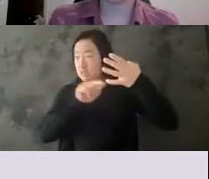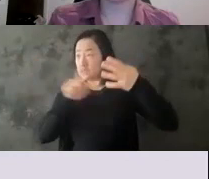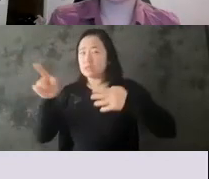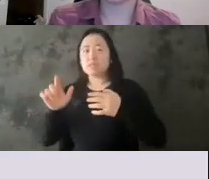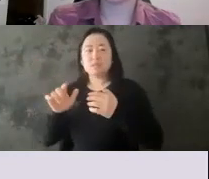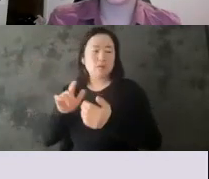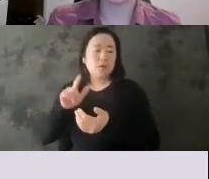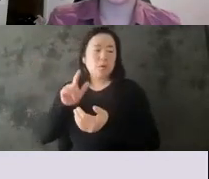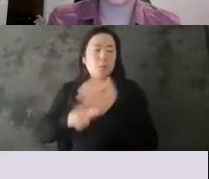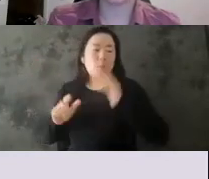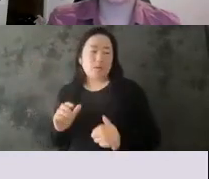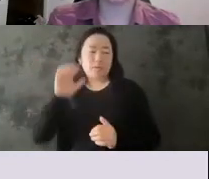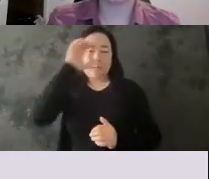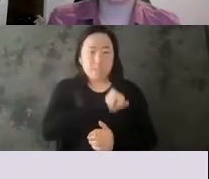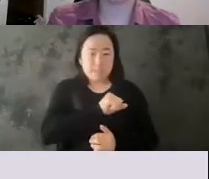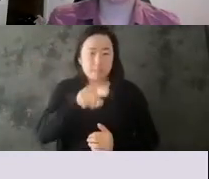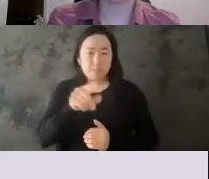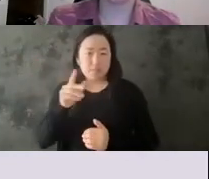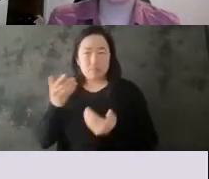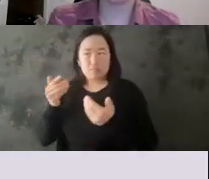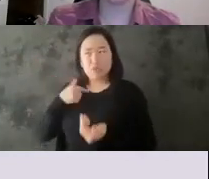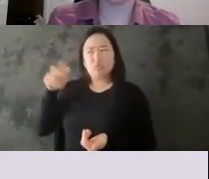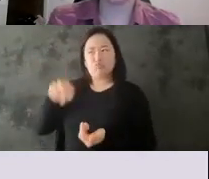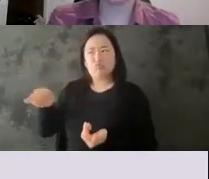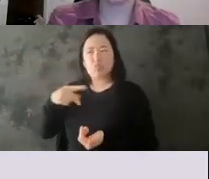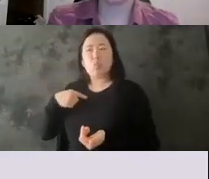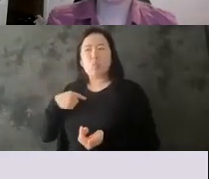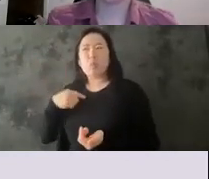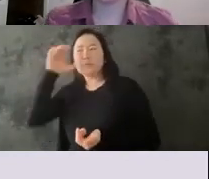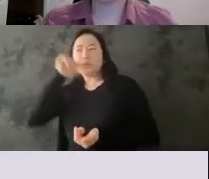So we'll take a little bit of time for the chat here.